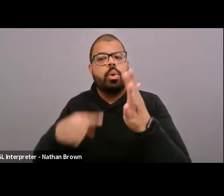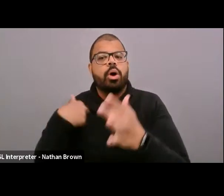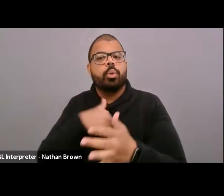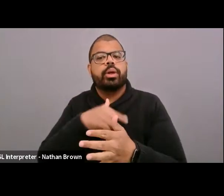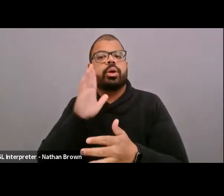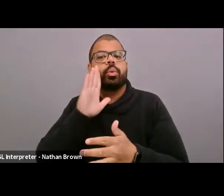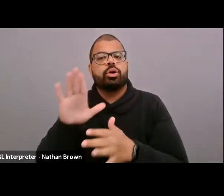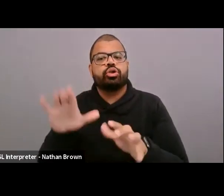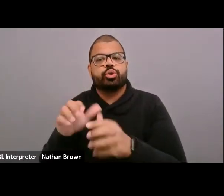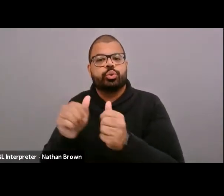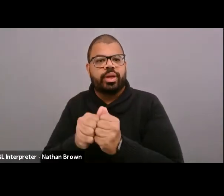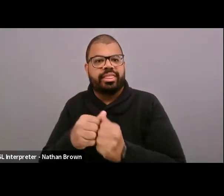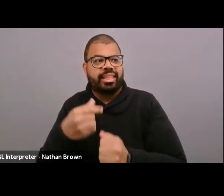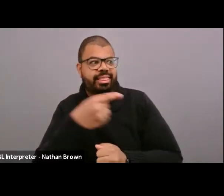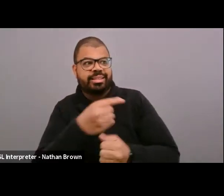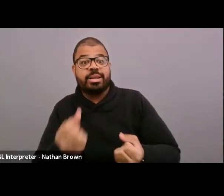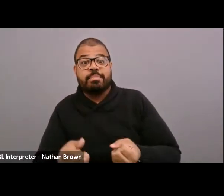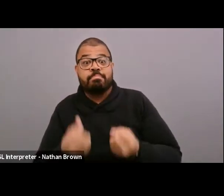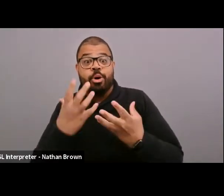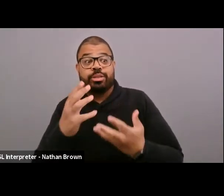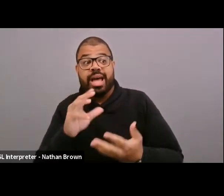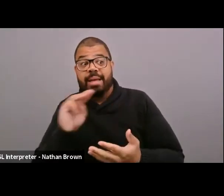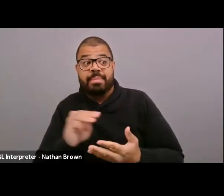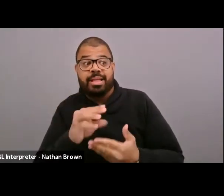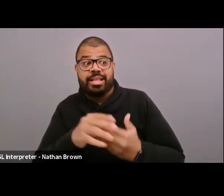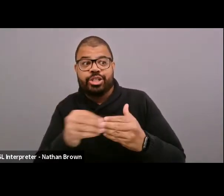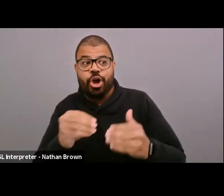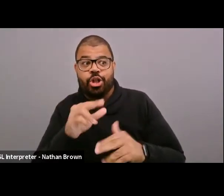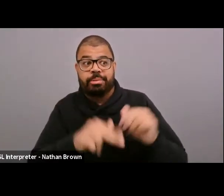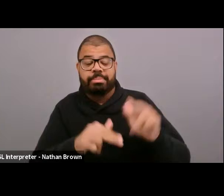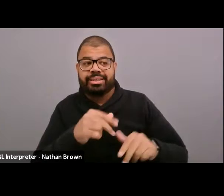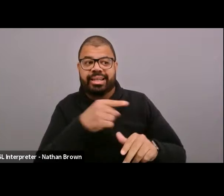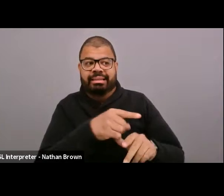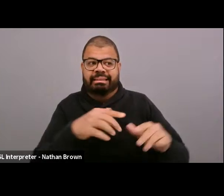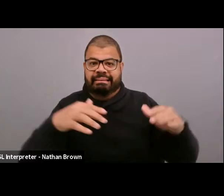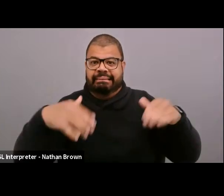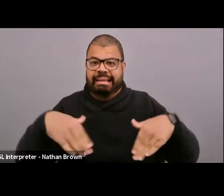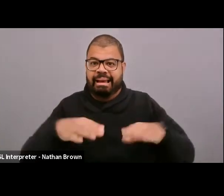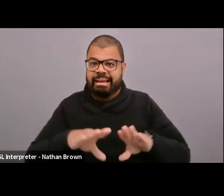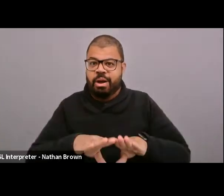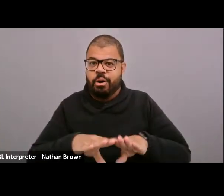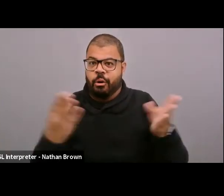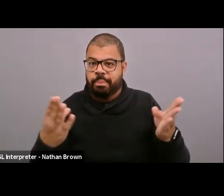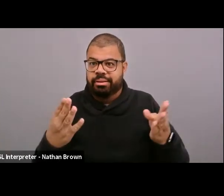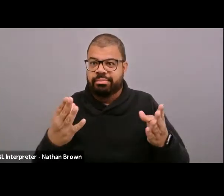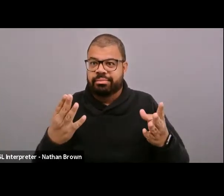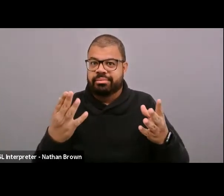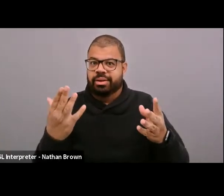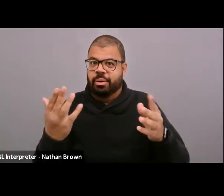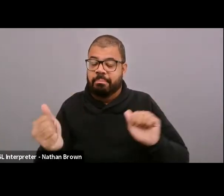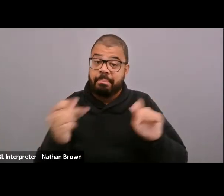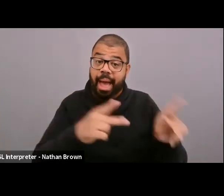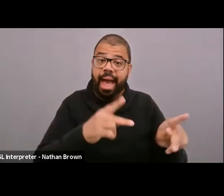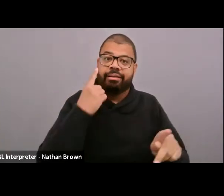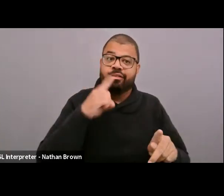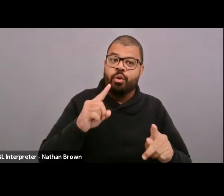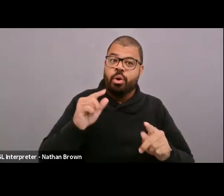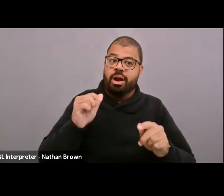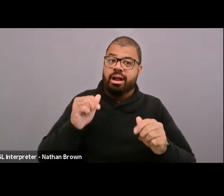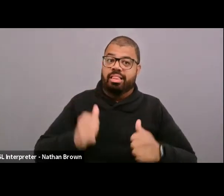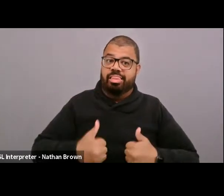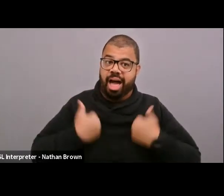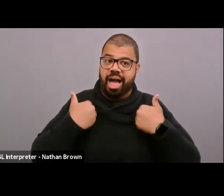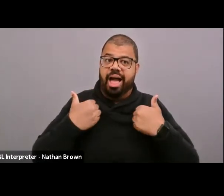this new multi-million-dollar building that we've just built that has yet to open, in terms of getting people back on campus for live performance in